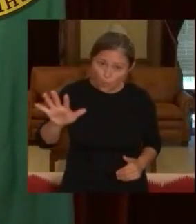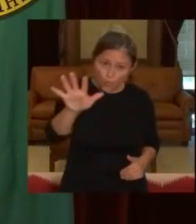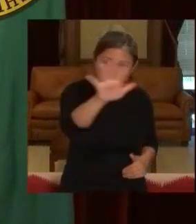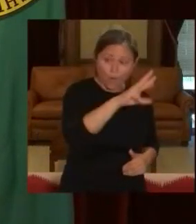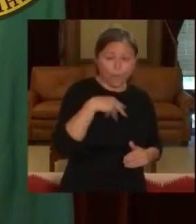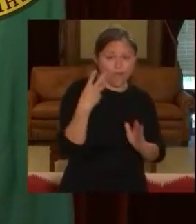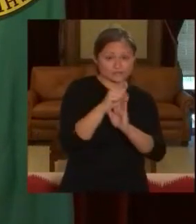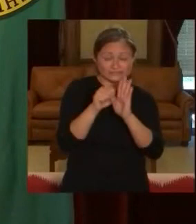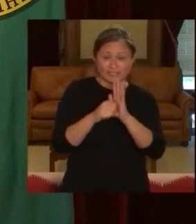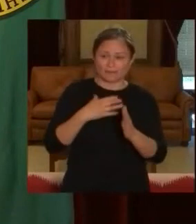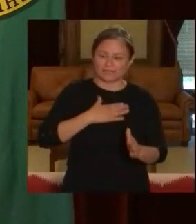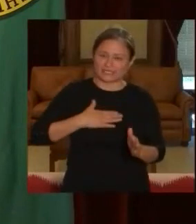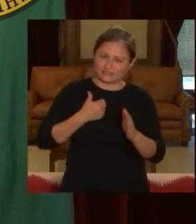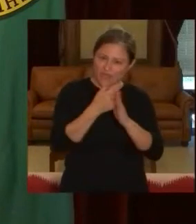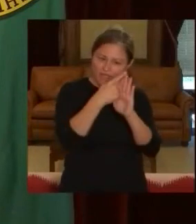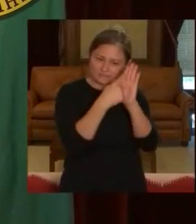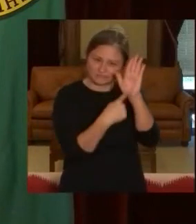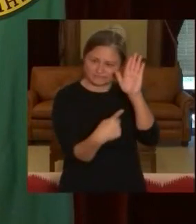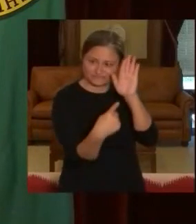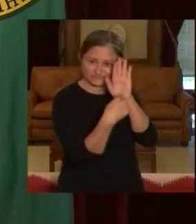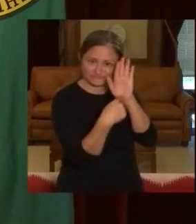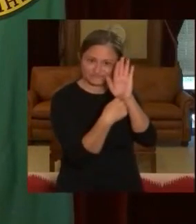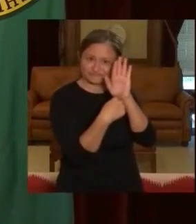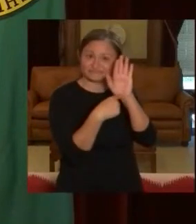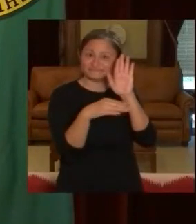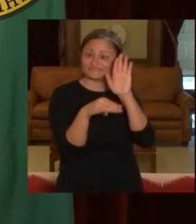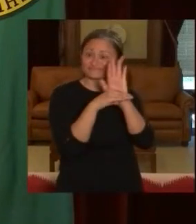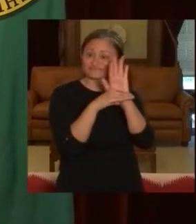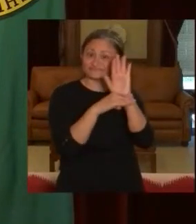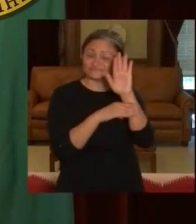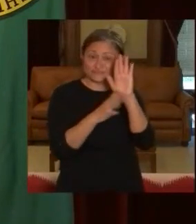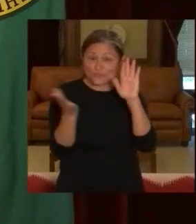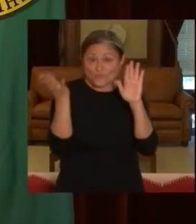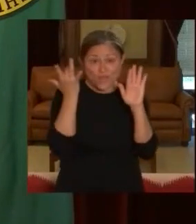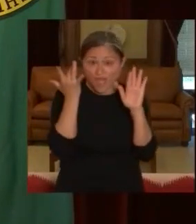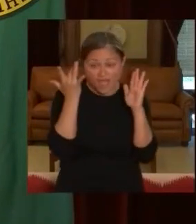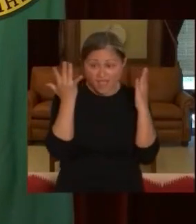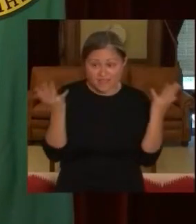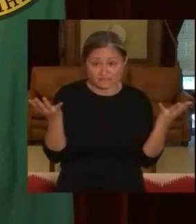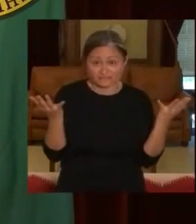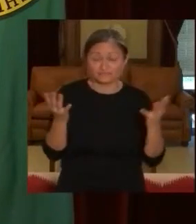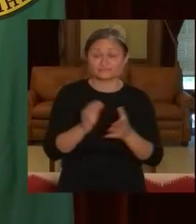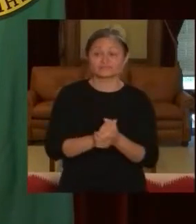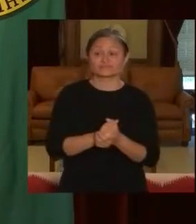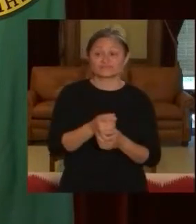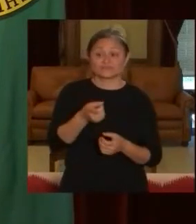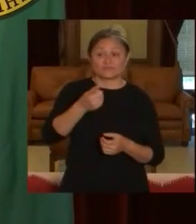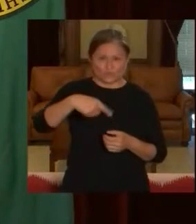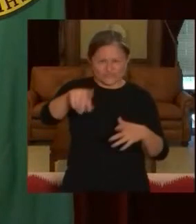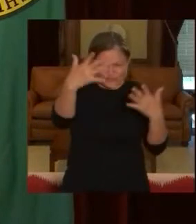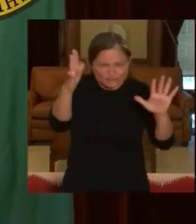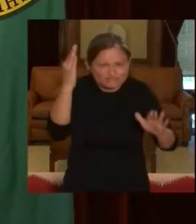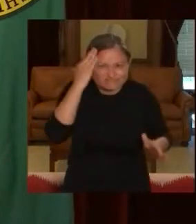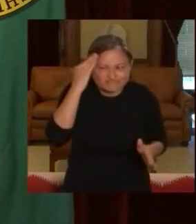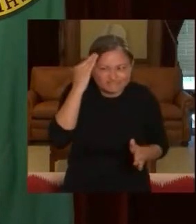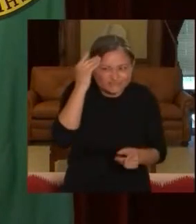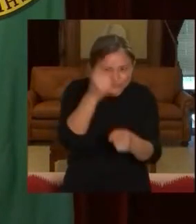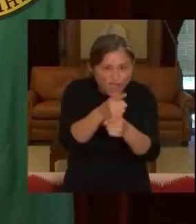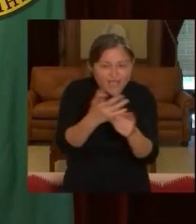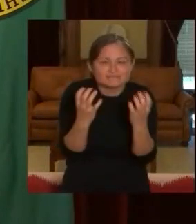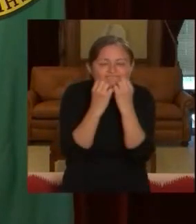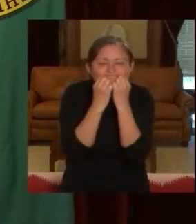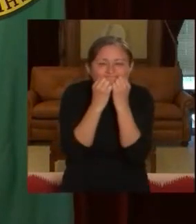orders voluntarily. For a simple fact, it's because everyone knows that all of our loved ones are at risk